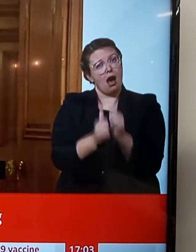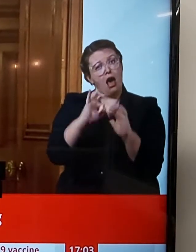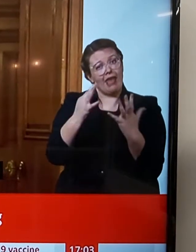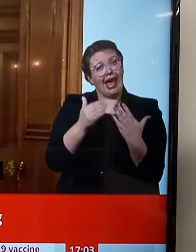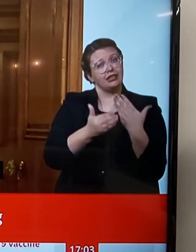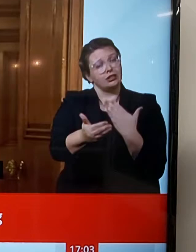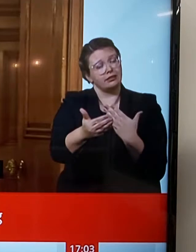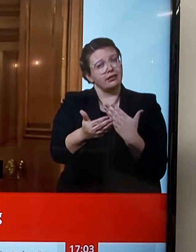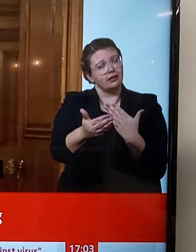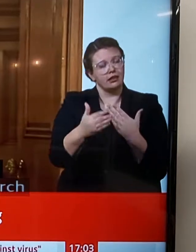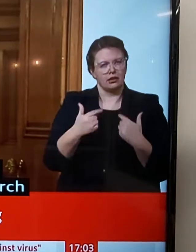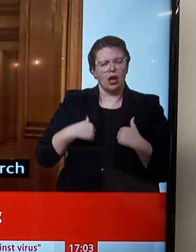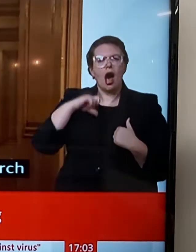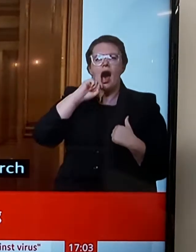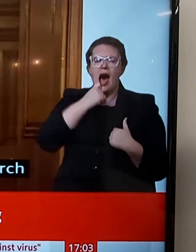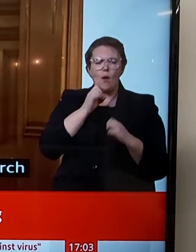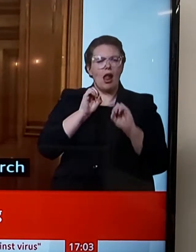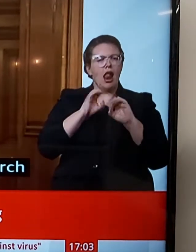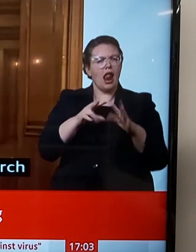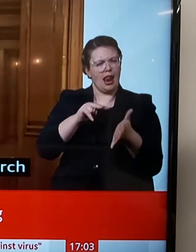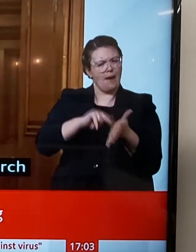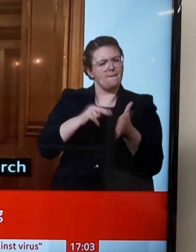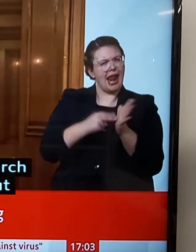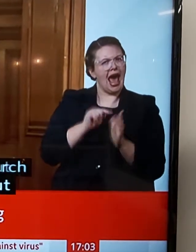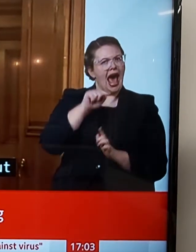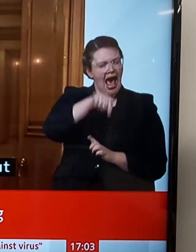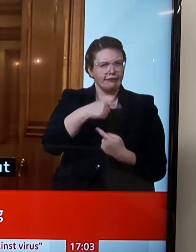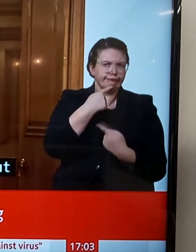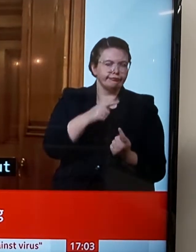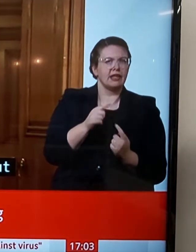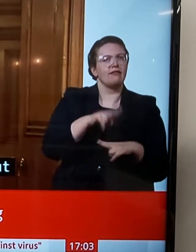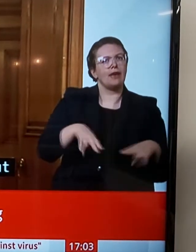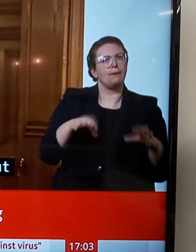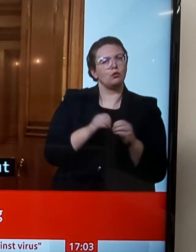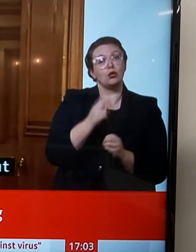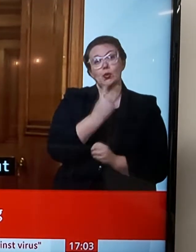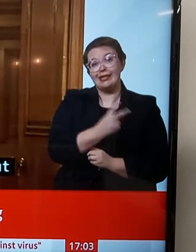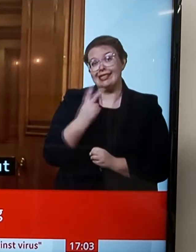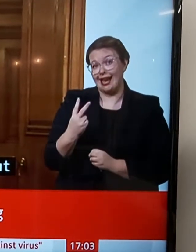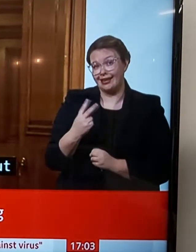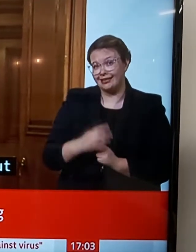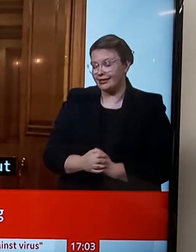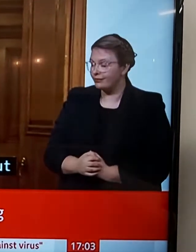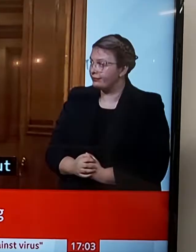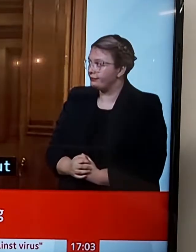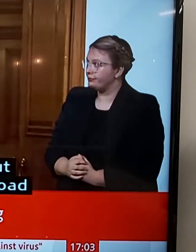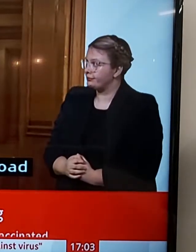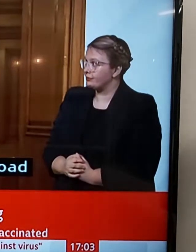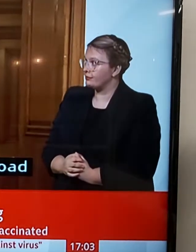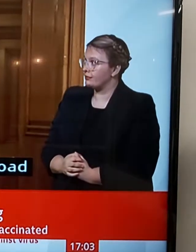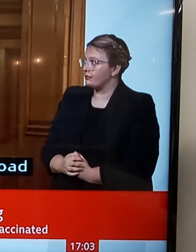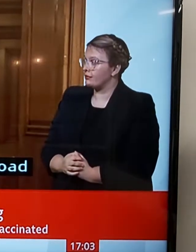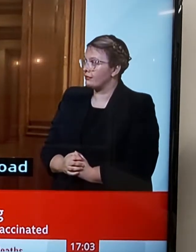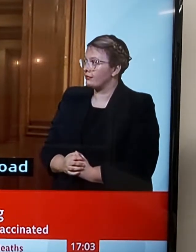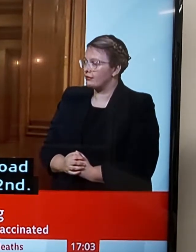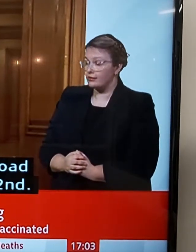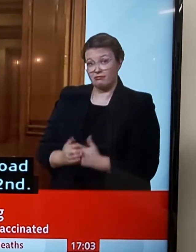that roadmap forward on February the 22nd. And though today there are some signs